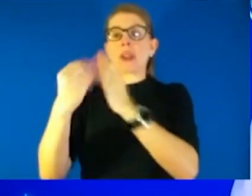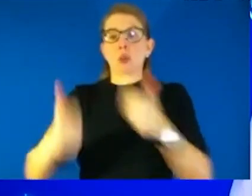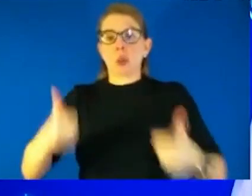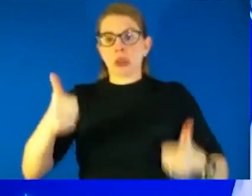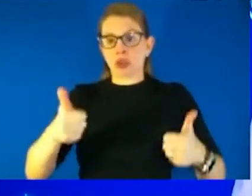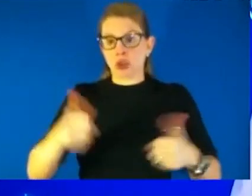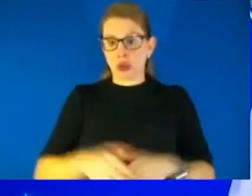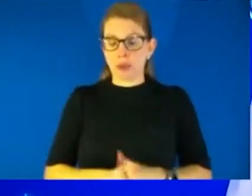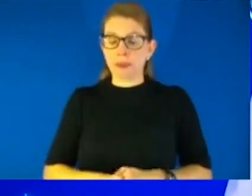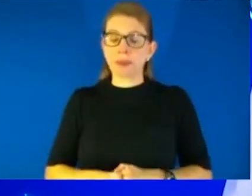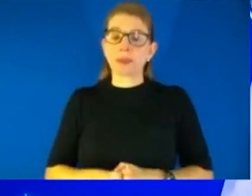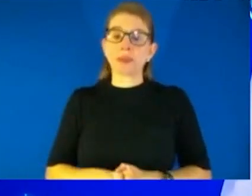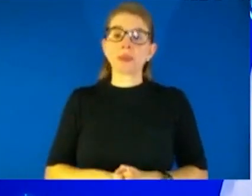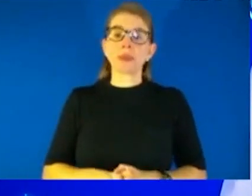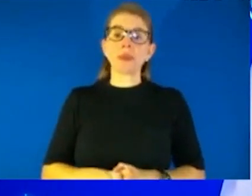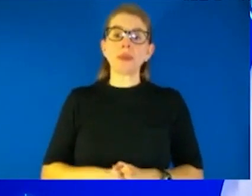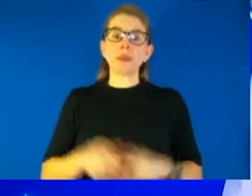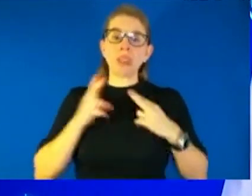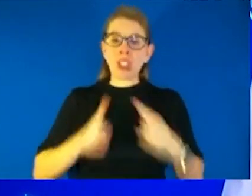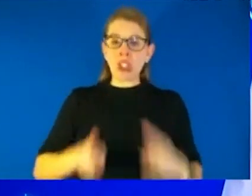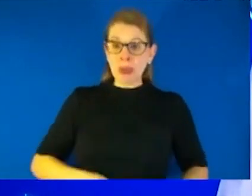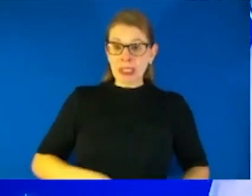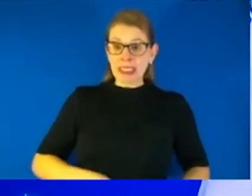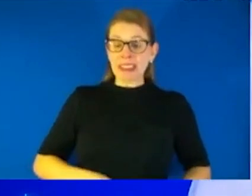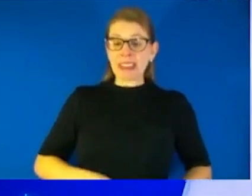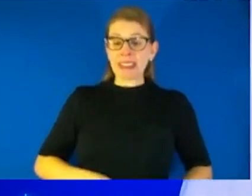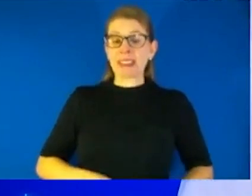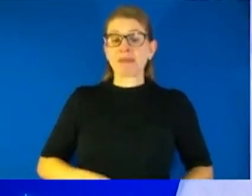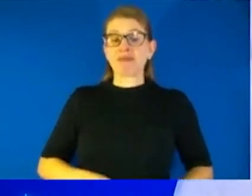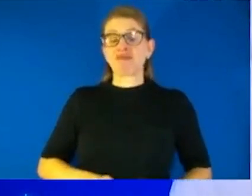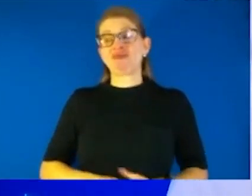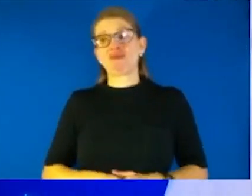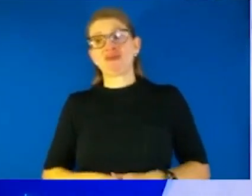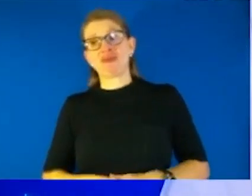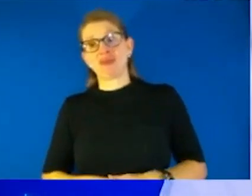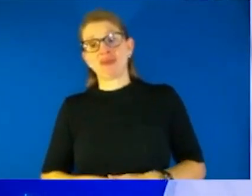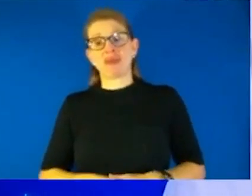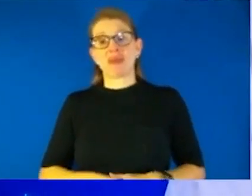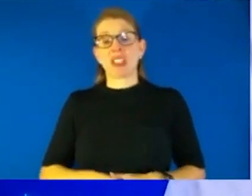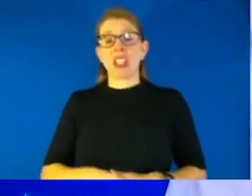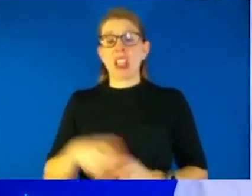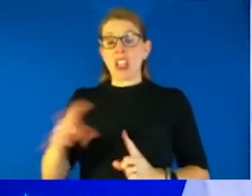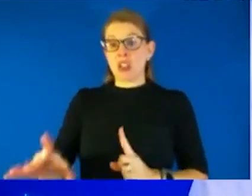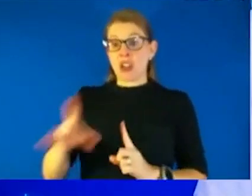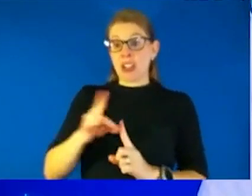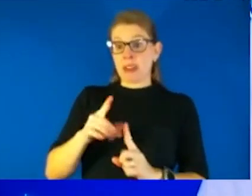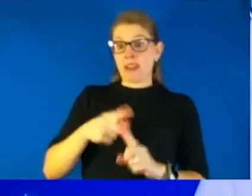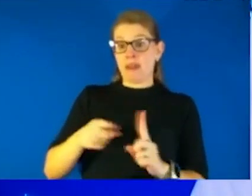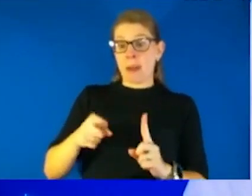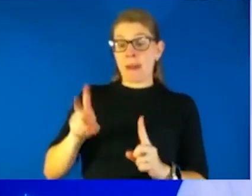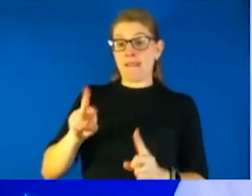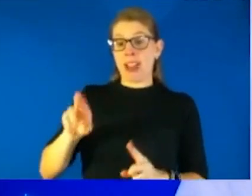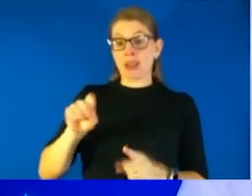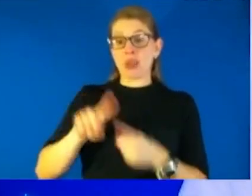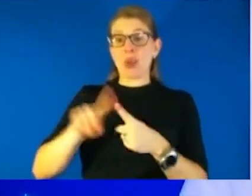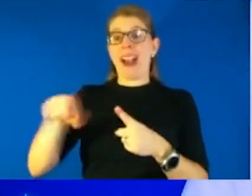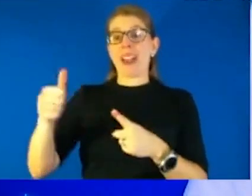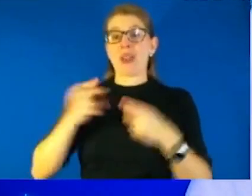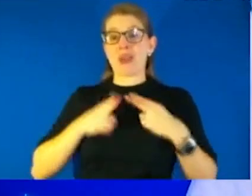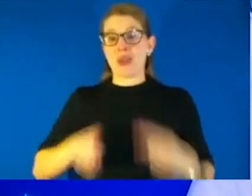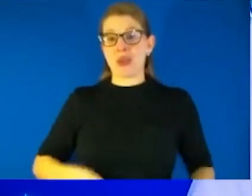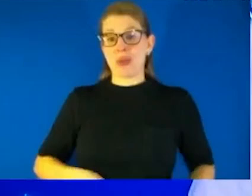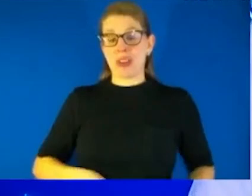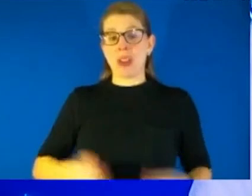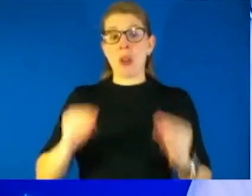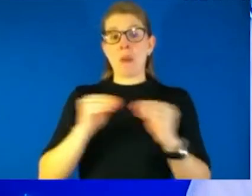humans, we have not found that there's a significant amount of transmission of this virus to other humans. More